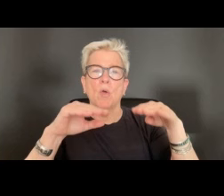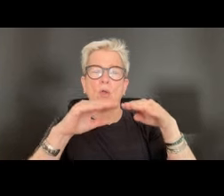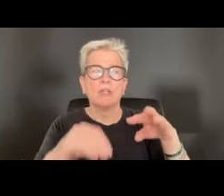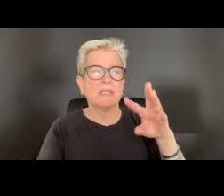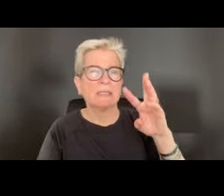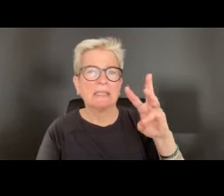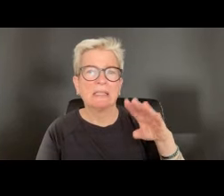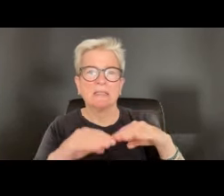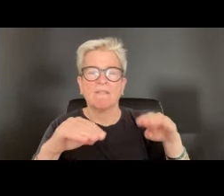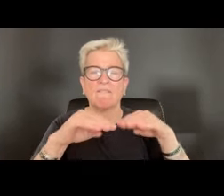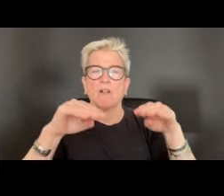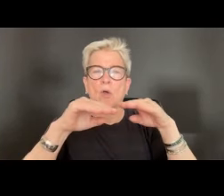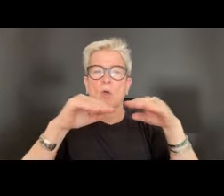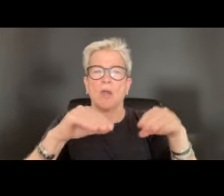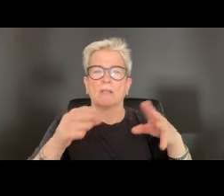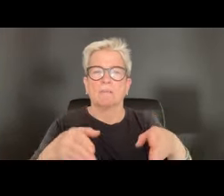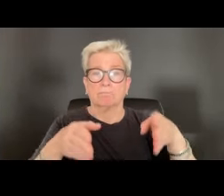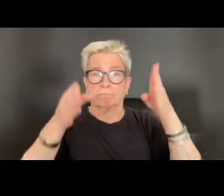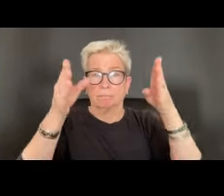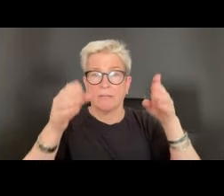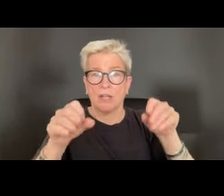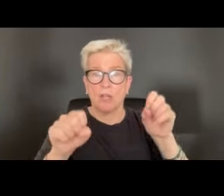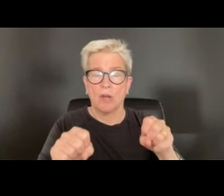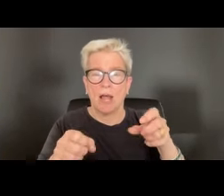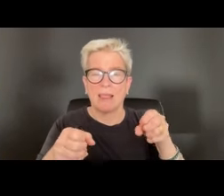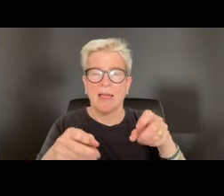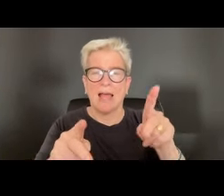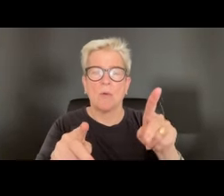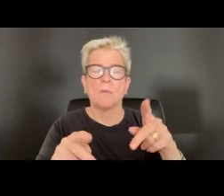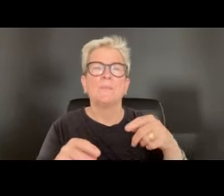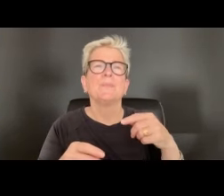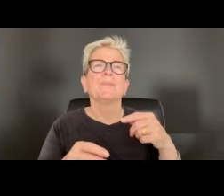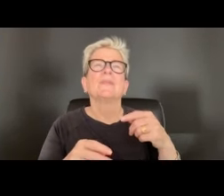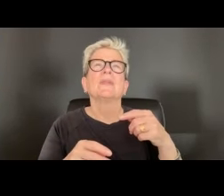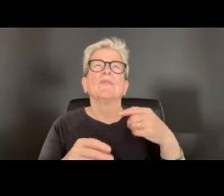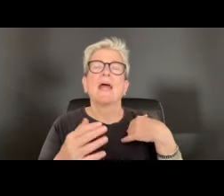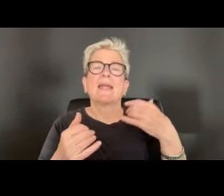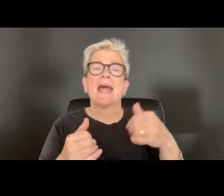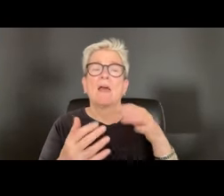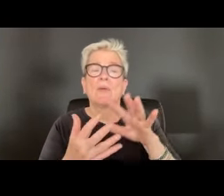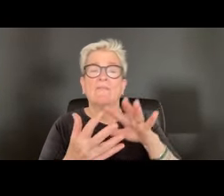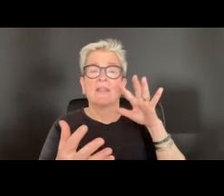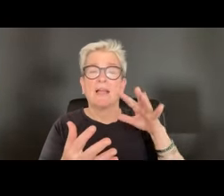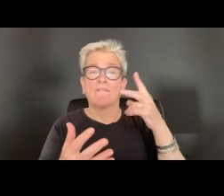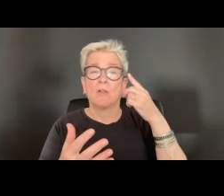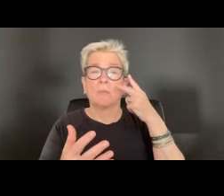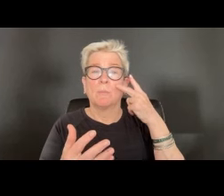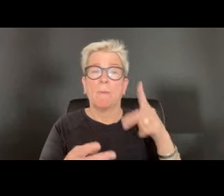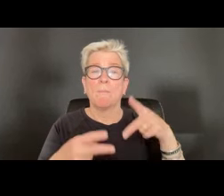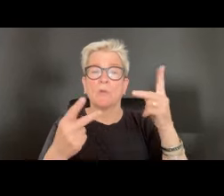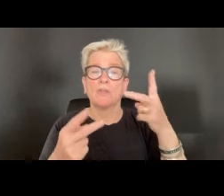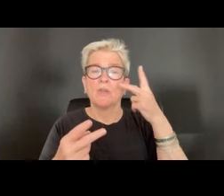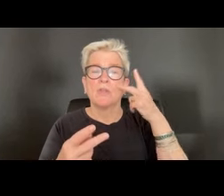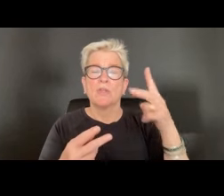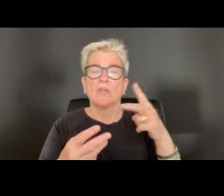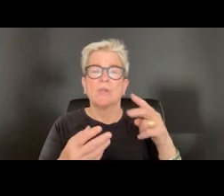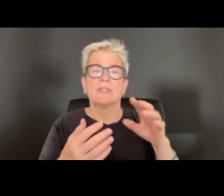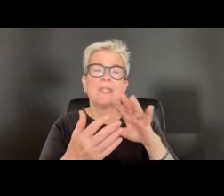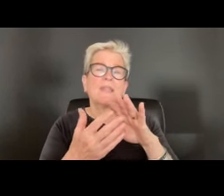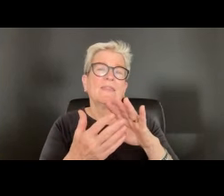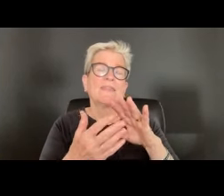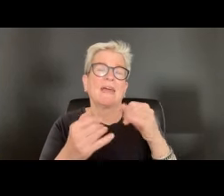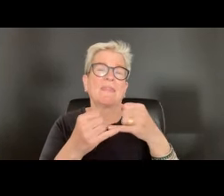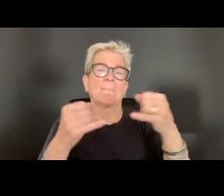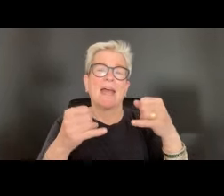them. At this point, we're putting out kind of a high level proposal. You can see the boundaries are all fuzzy. And what we'll